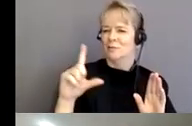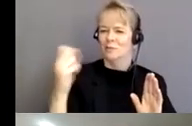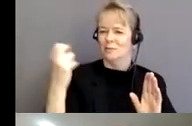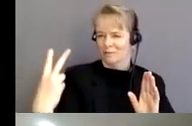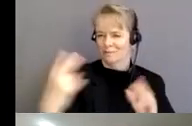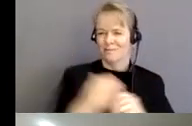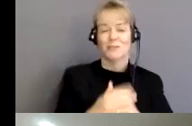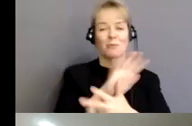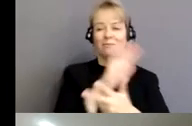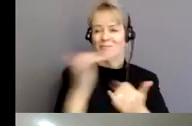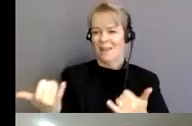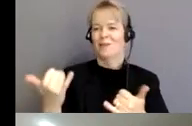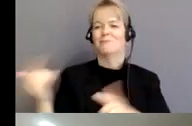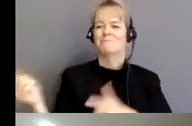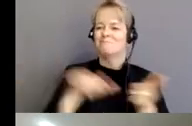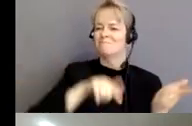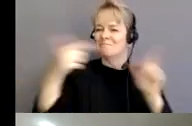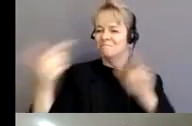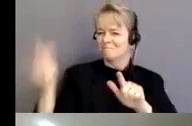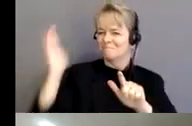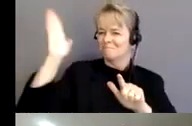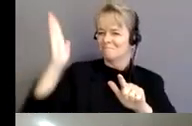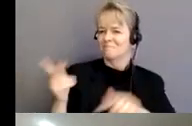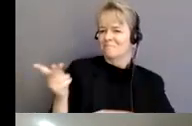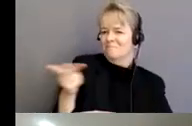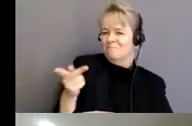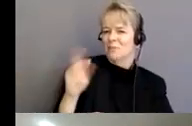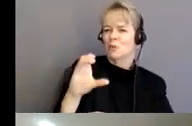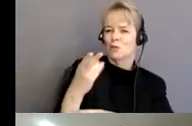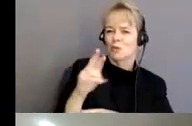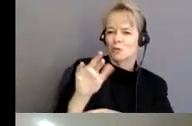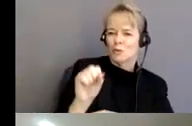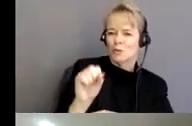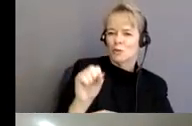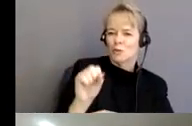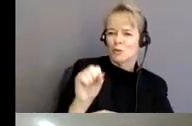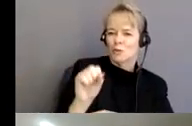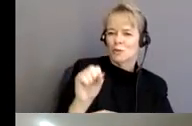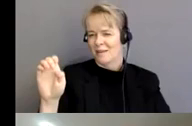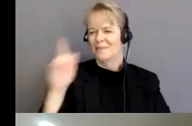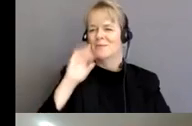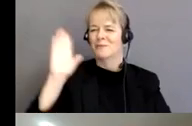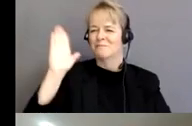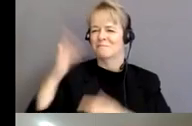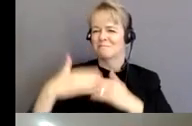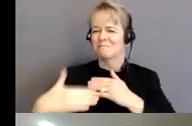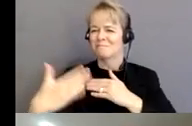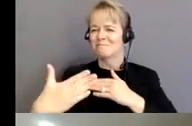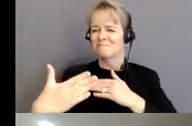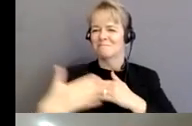pleased to now turn the presentation over to both of them for their presentation this afternoon.